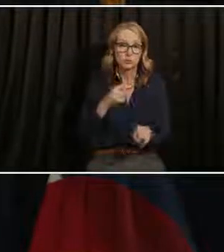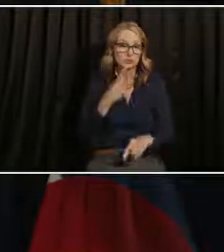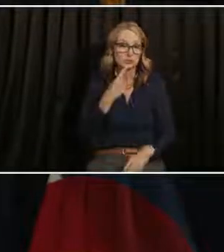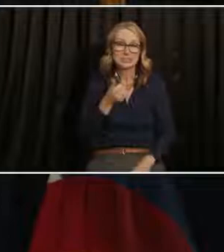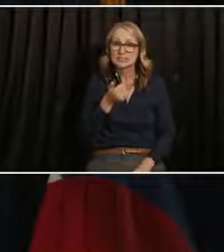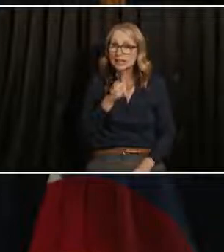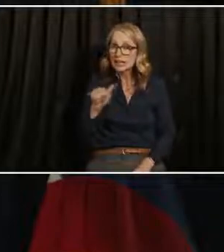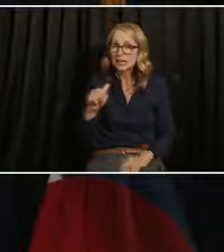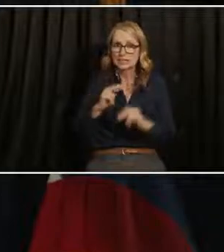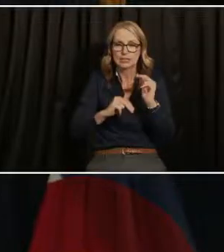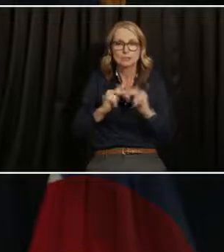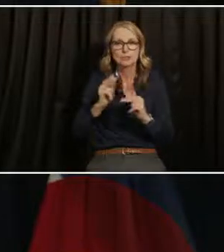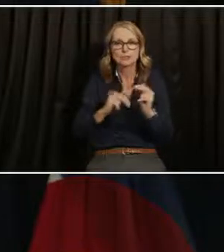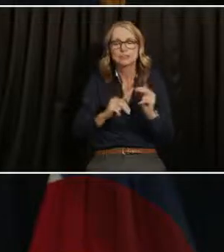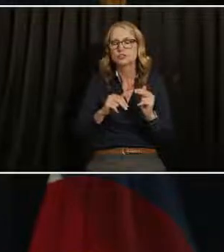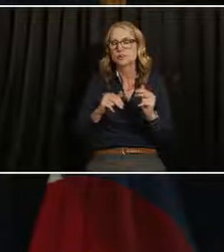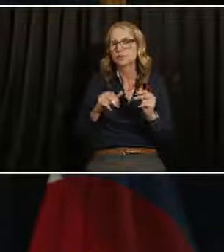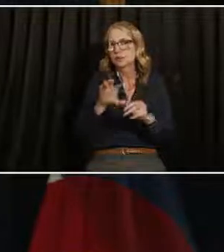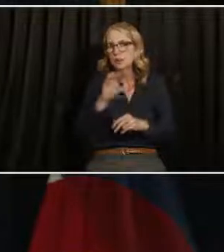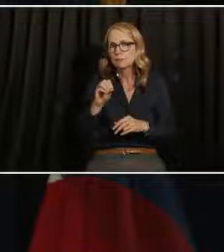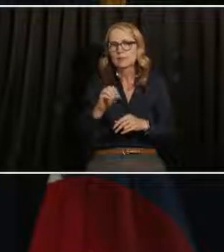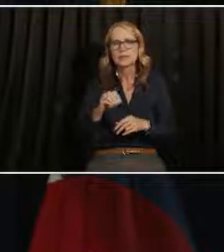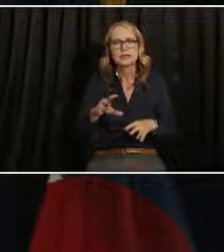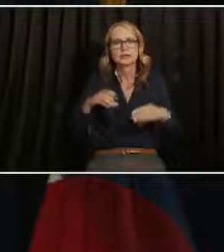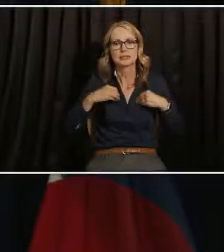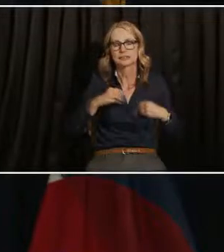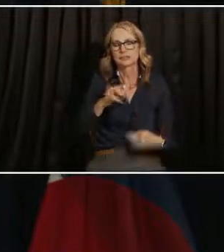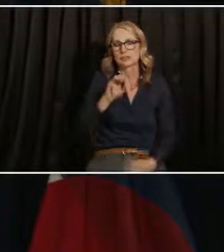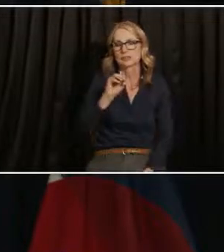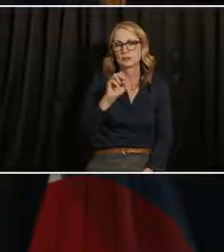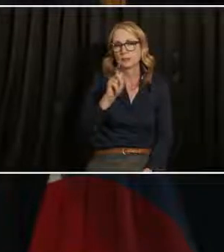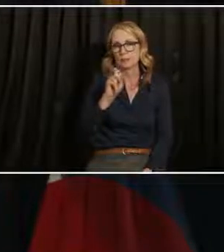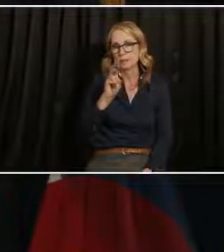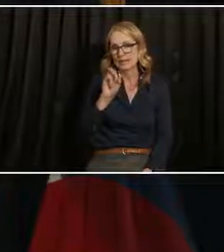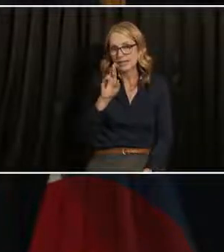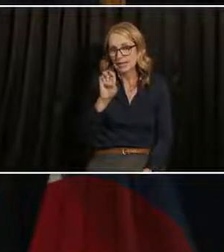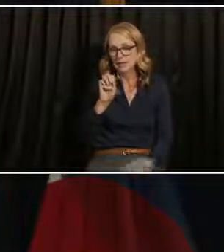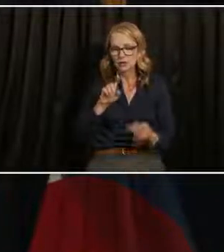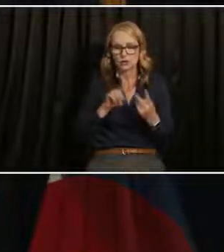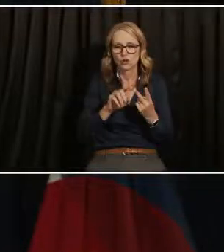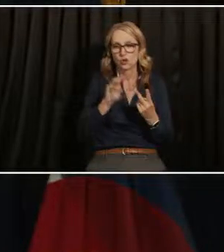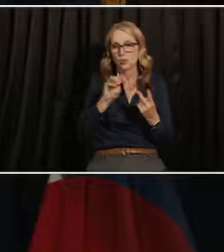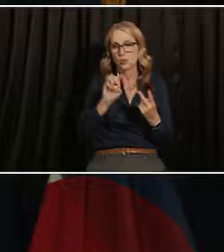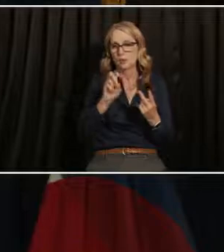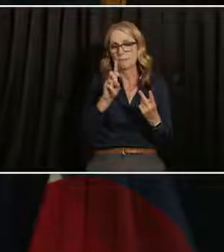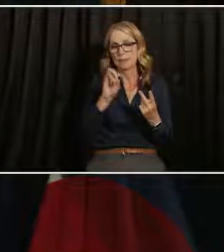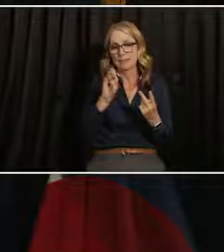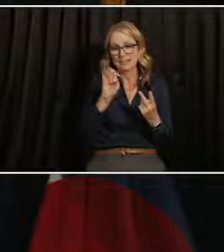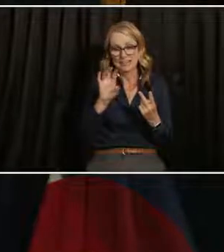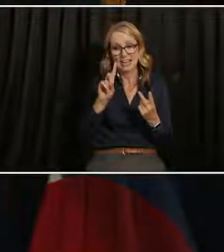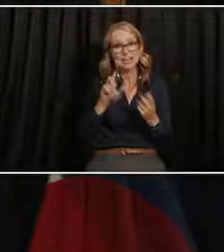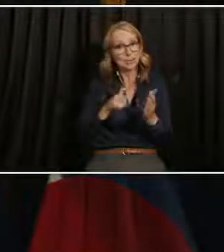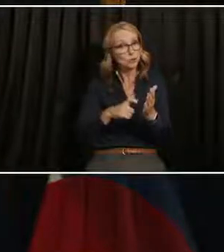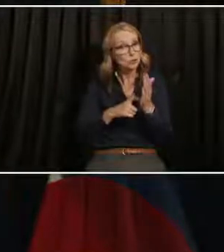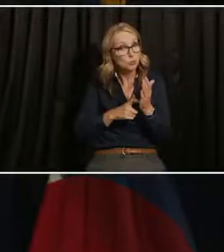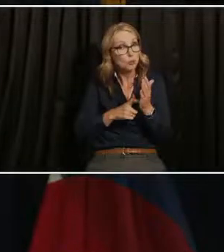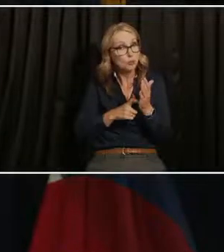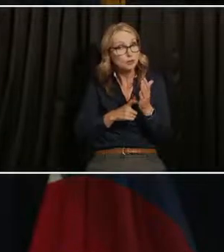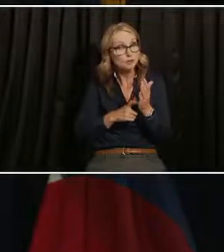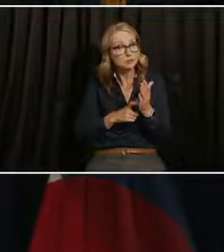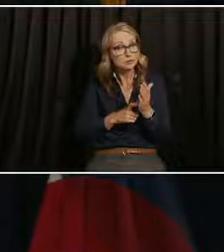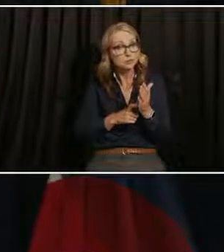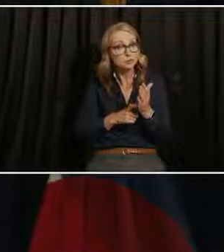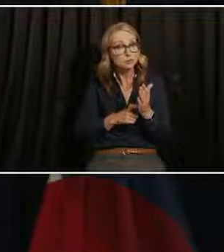Medicare and Medicaid reimbursement, which are major insurance coverers, need to implement that vaccination requirement.